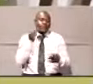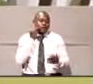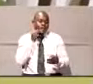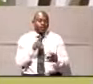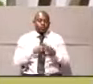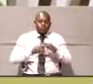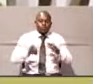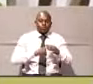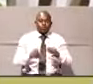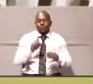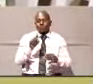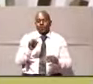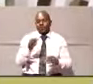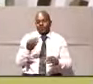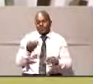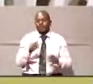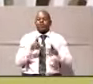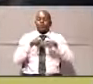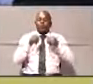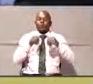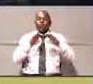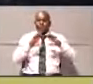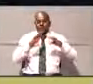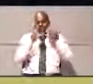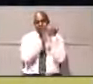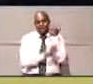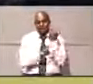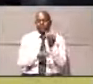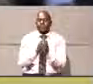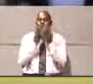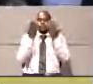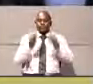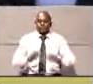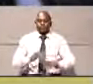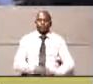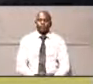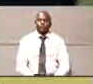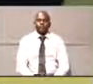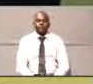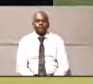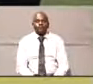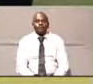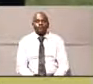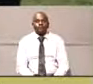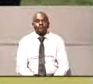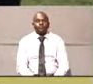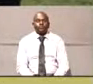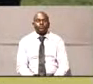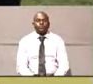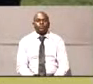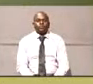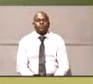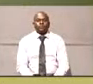1.3 million being hosted in the entire country. Haimana Dewo, reporting for BBC News.